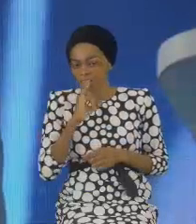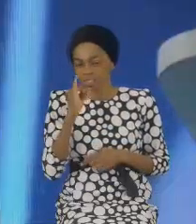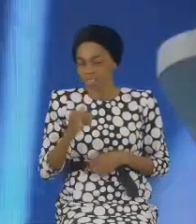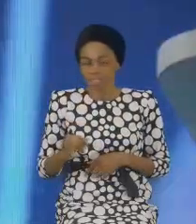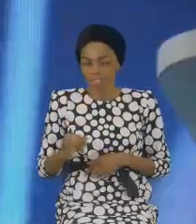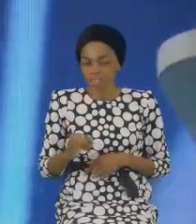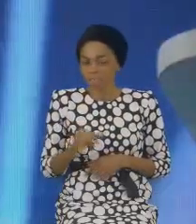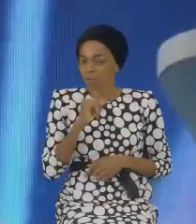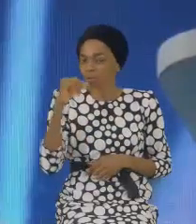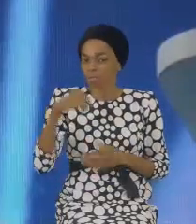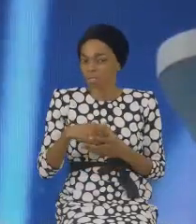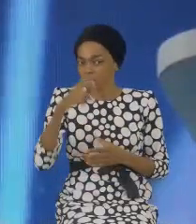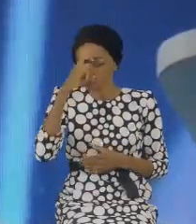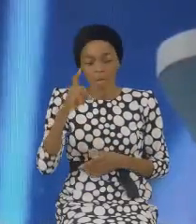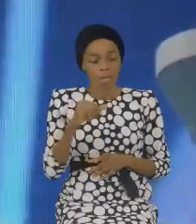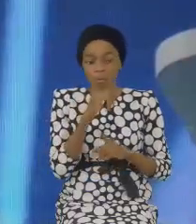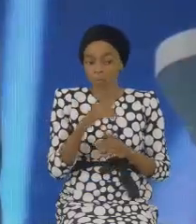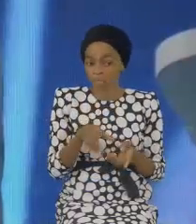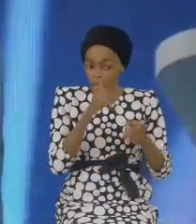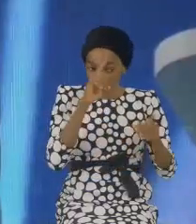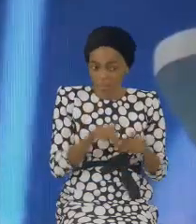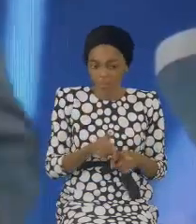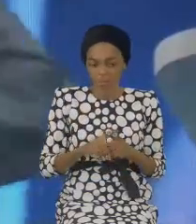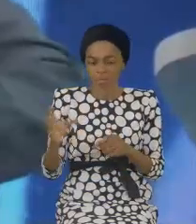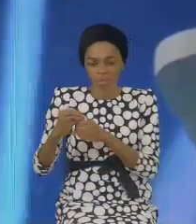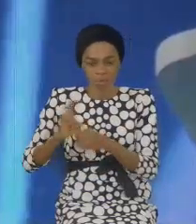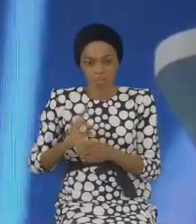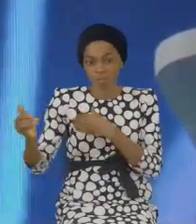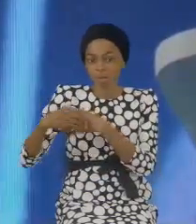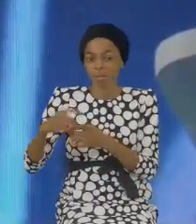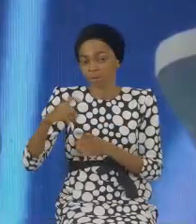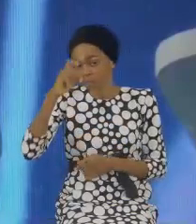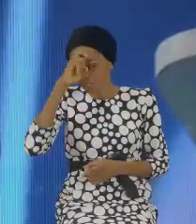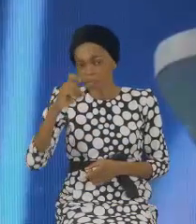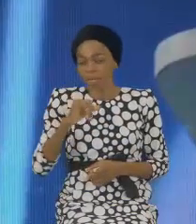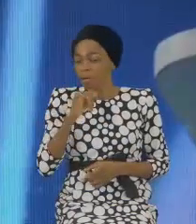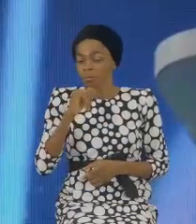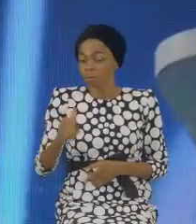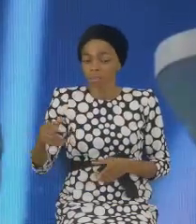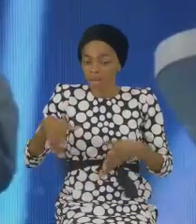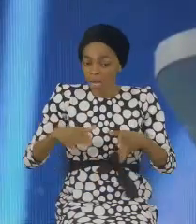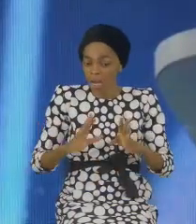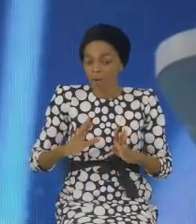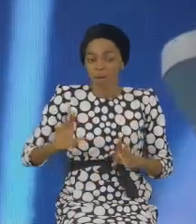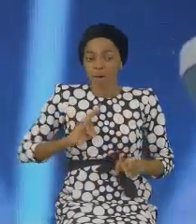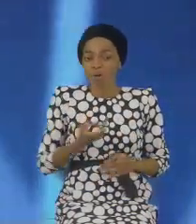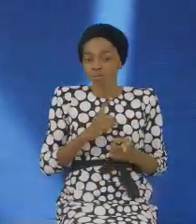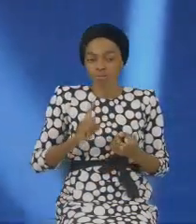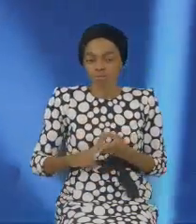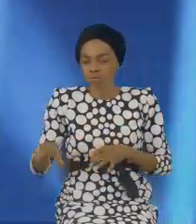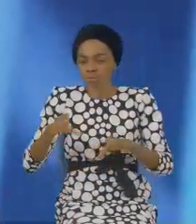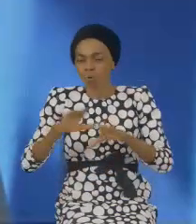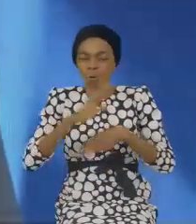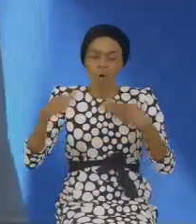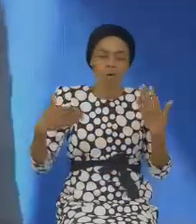off Egypt. He will not agree to take us back to Egypt. He will not agree to allow us practice all the